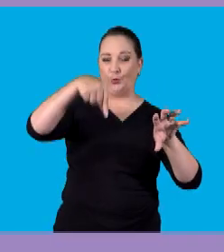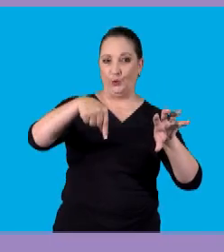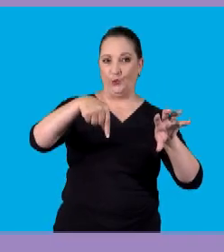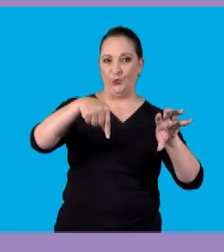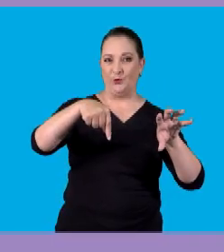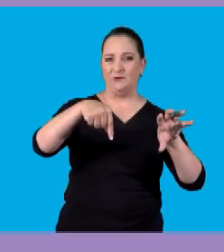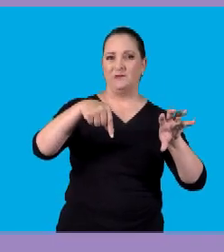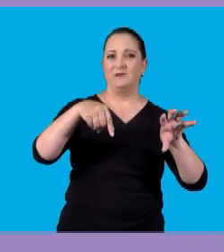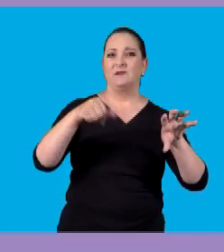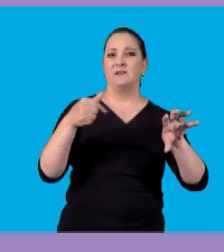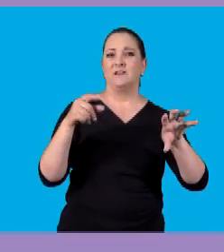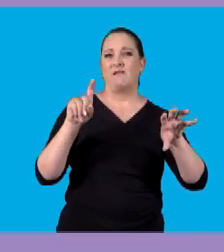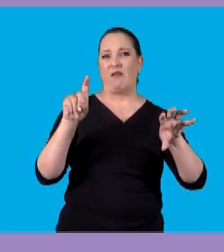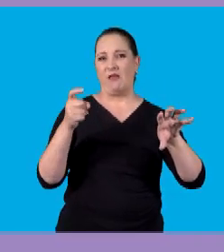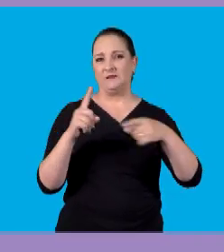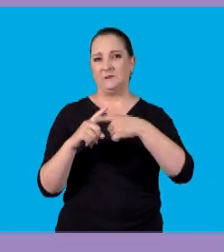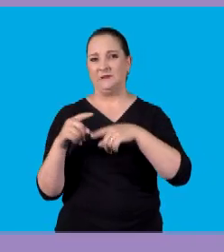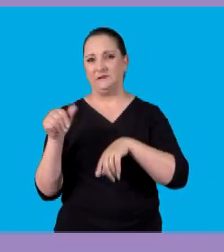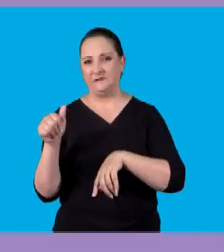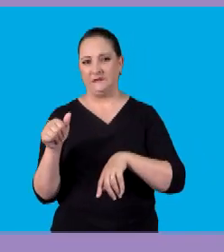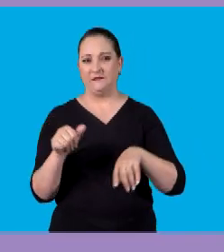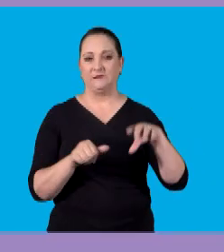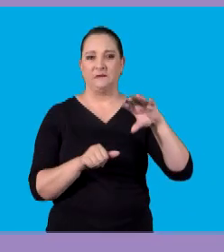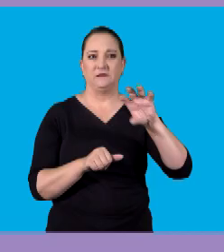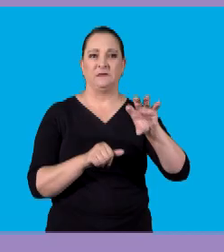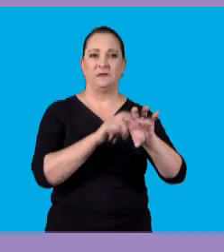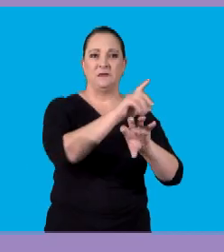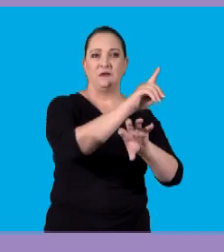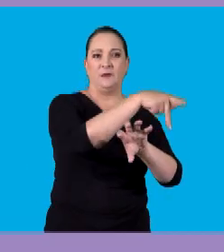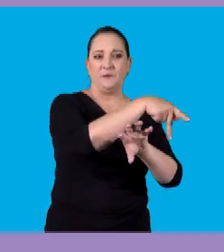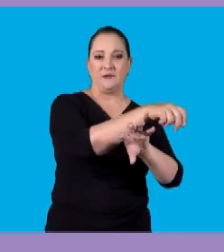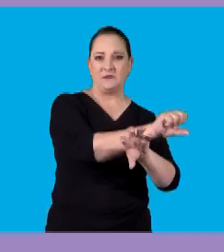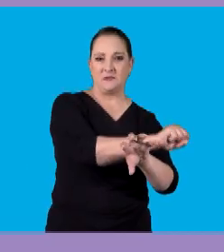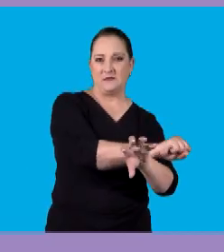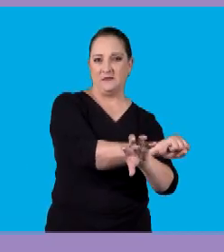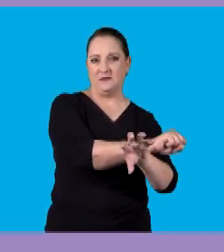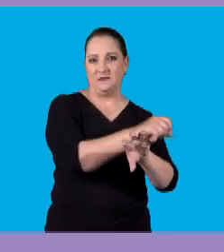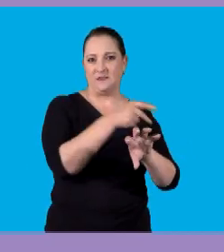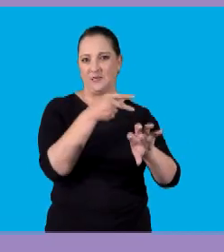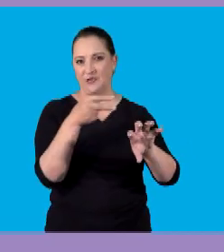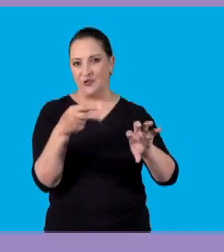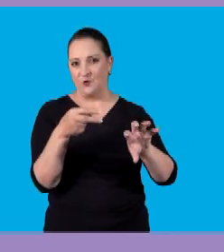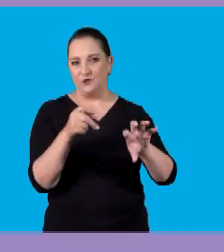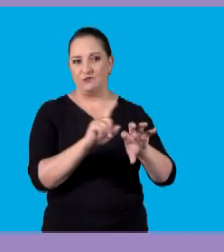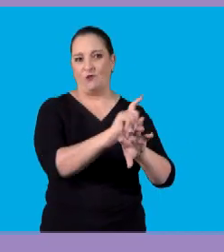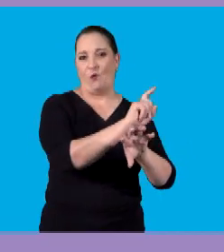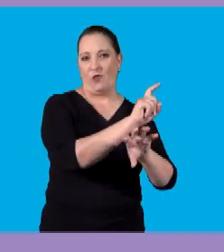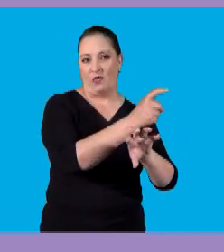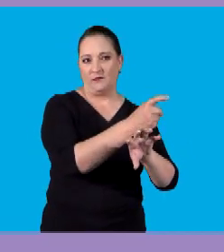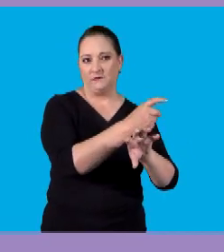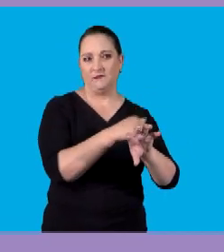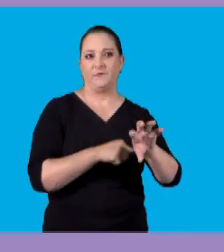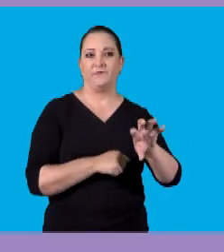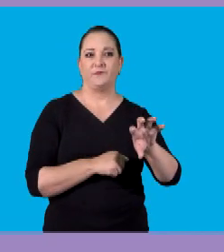is equals to 20 centimeters. Q is equals to 2y, not y, that is an error